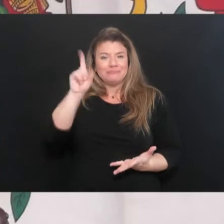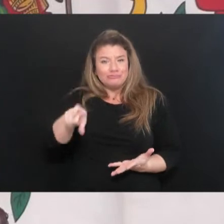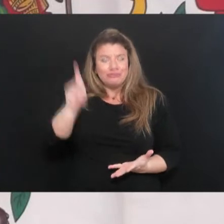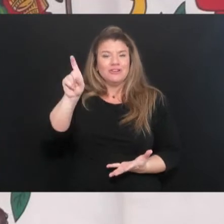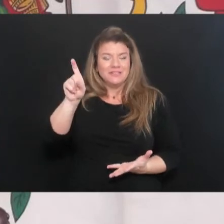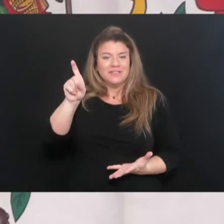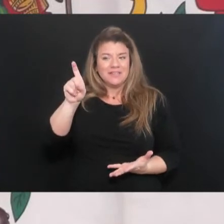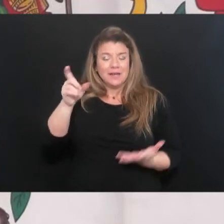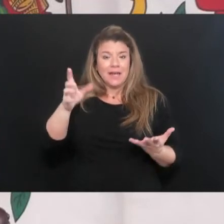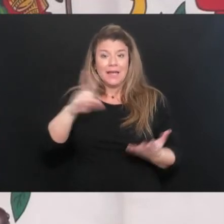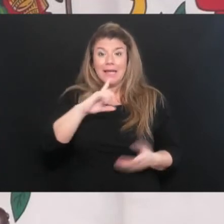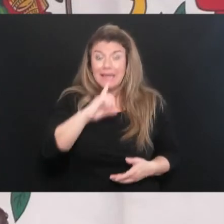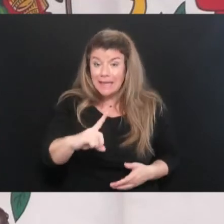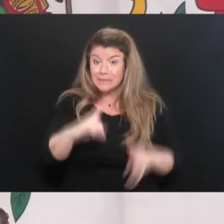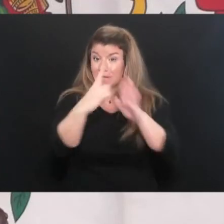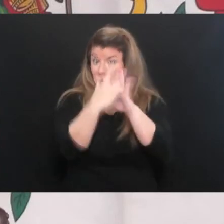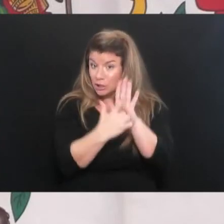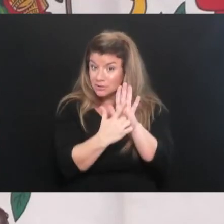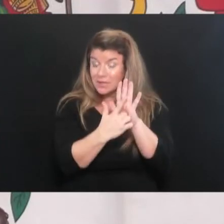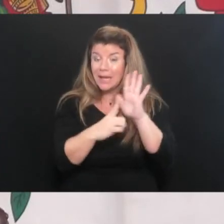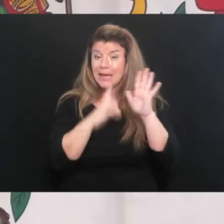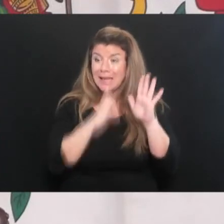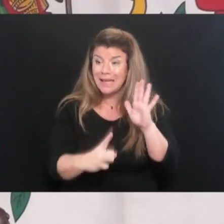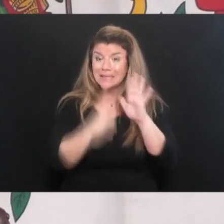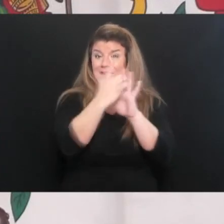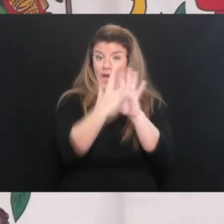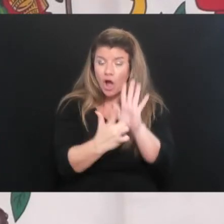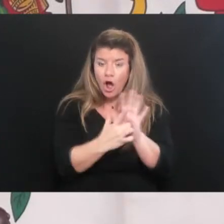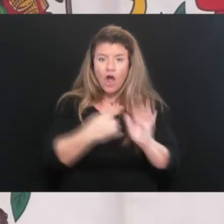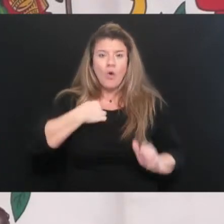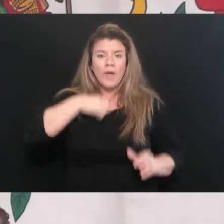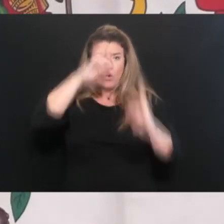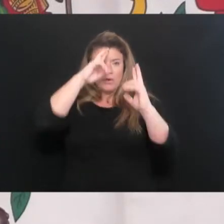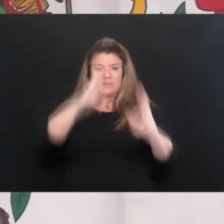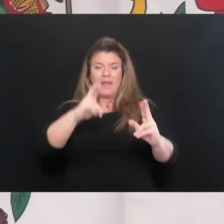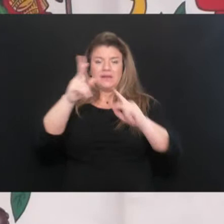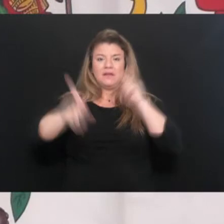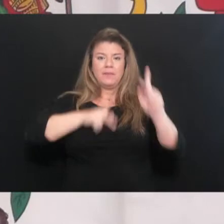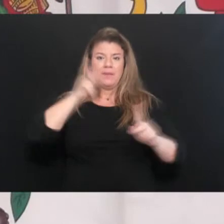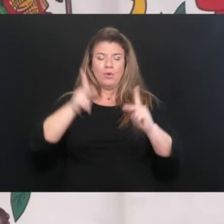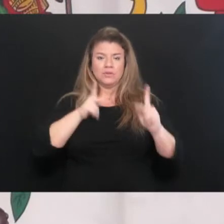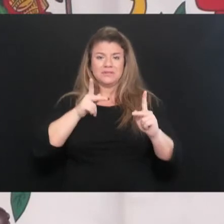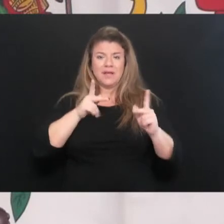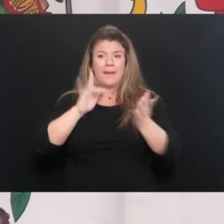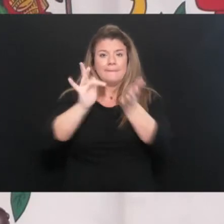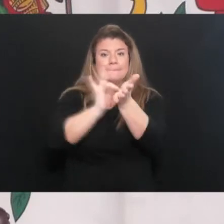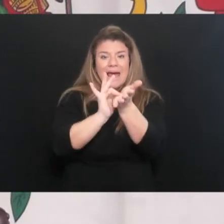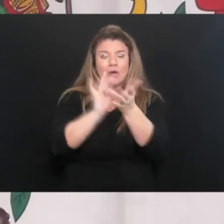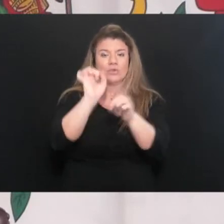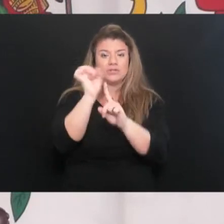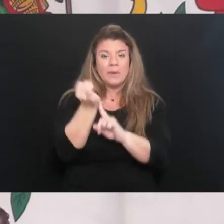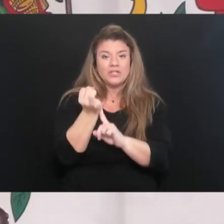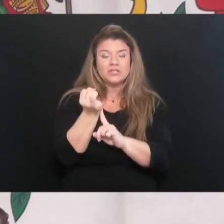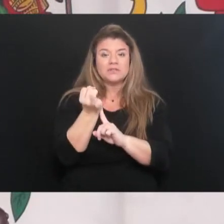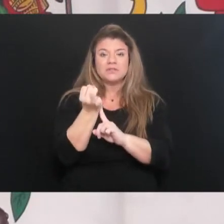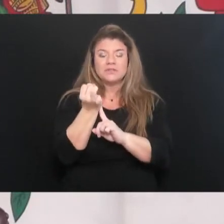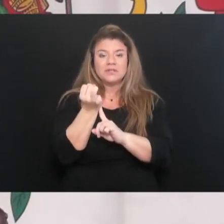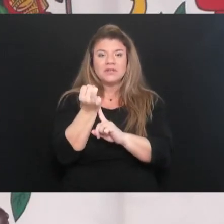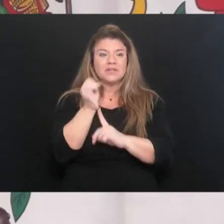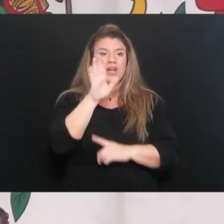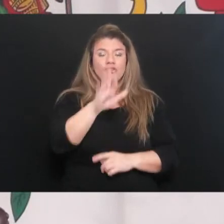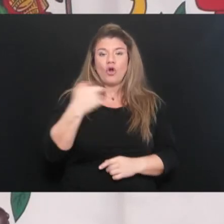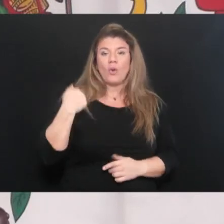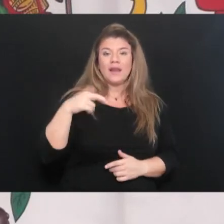It is law. It is law that we respect people's surely medical situations or surely their